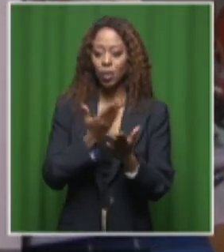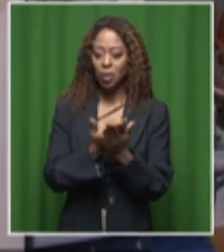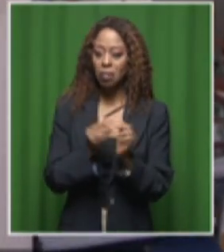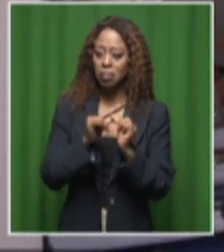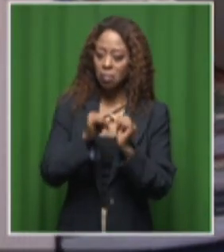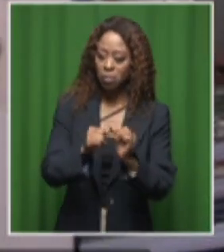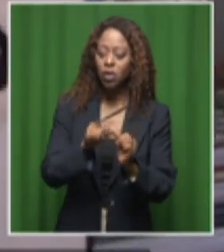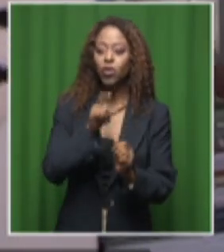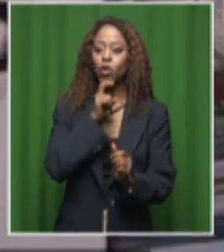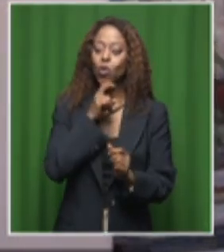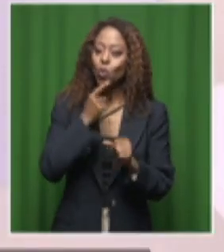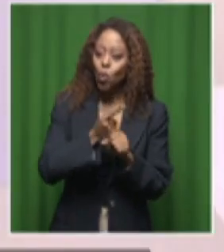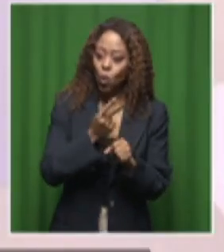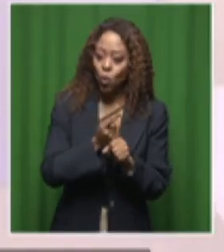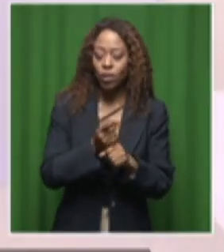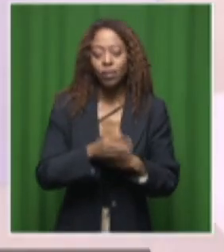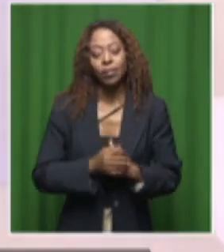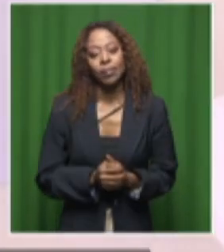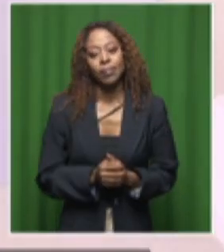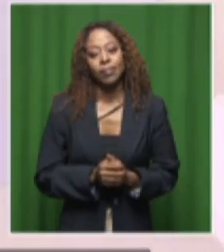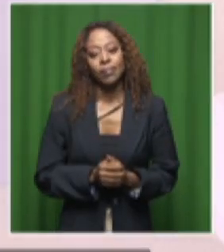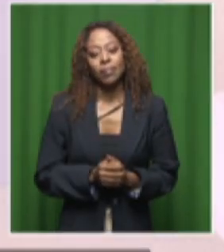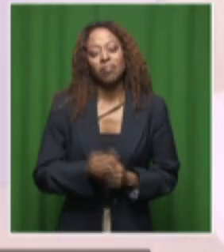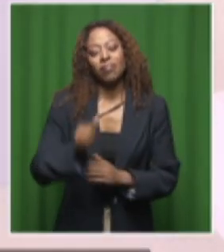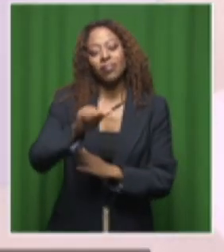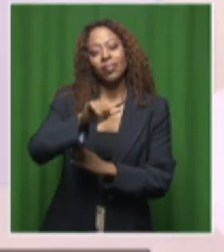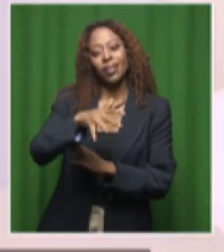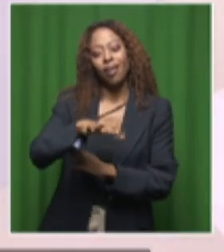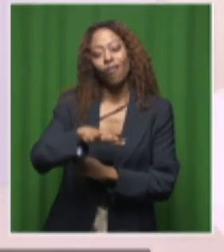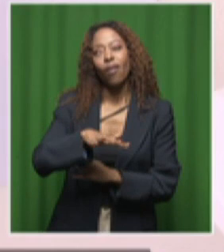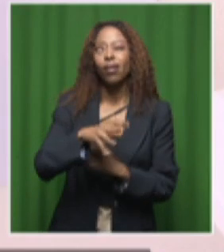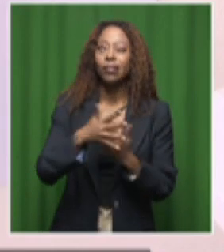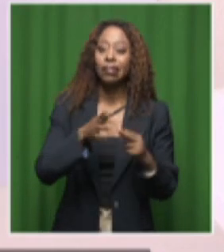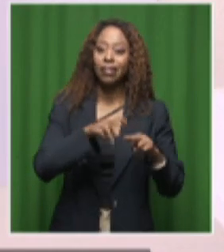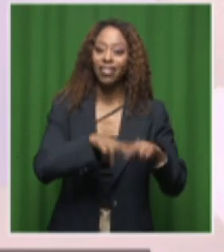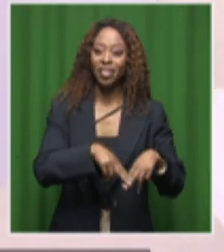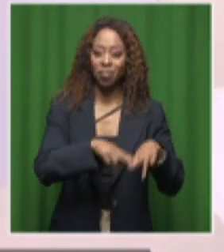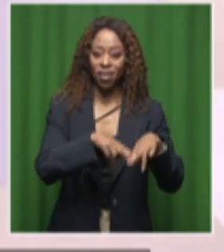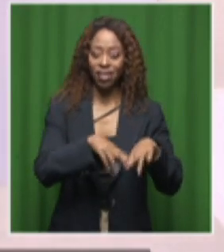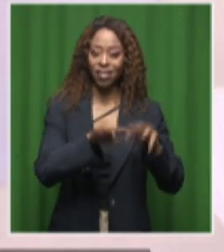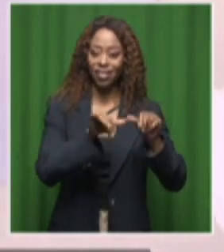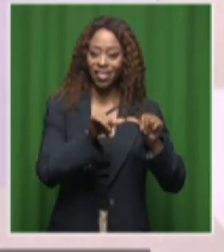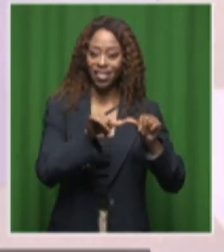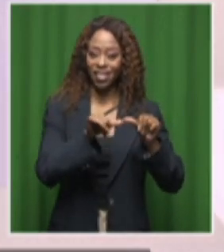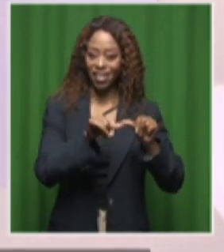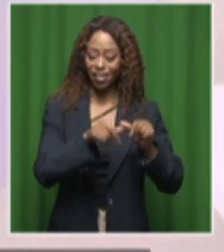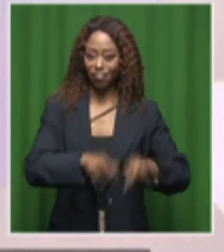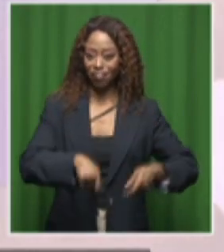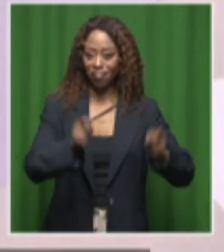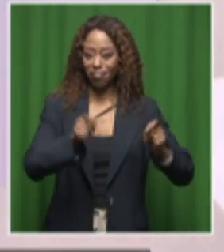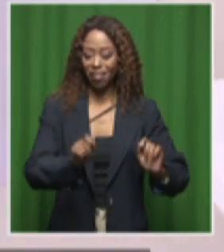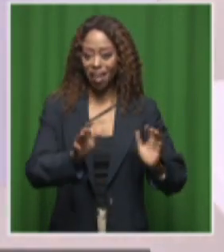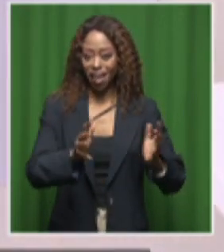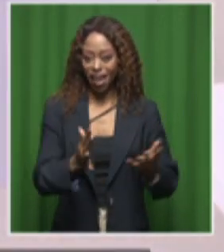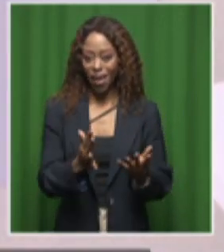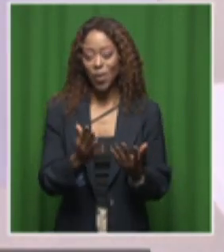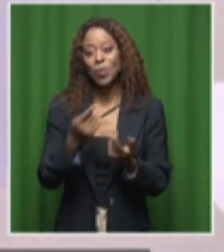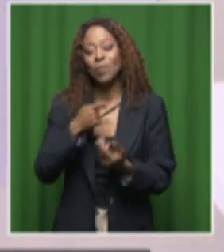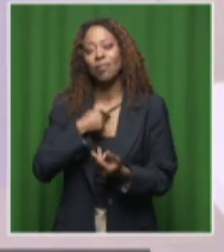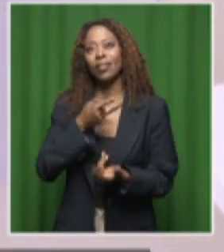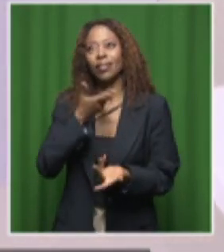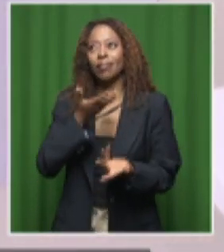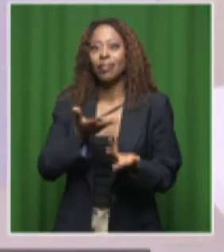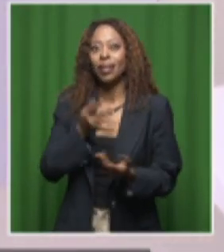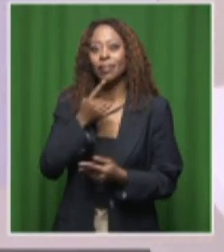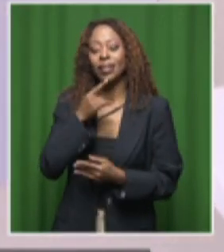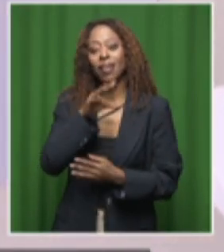withstand regular use. So on average, it depends on the size of the rug. So I can say